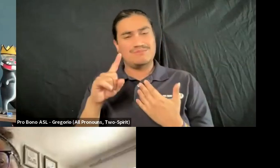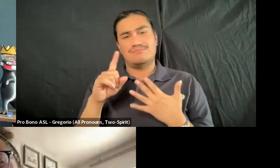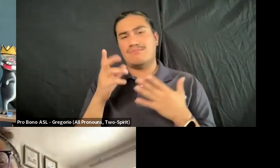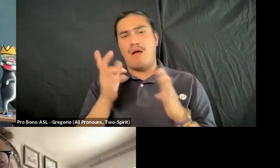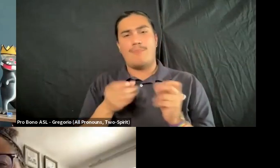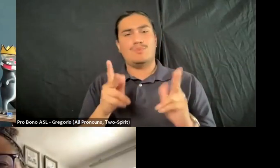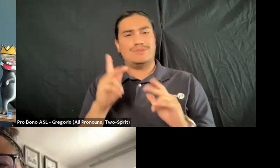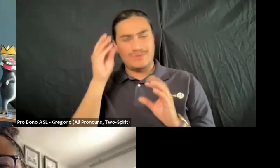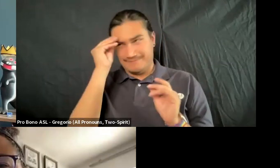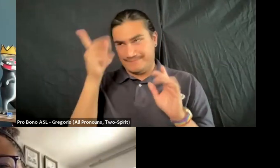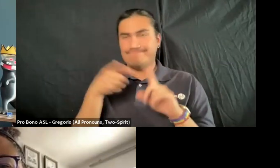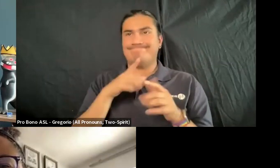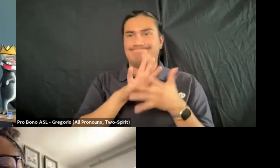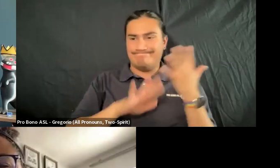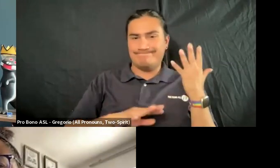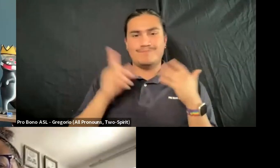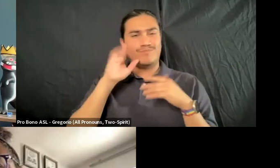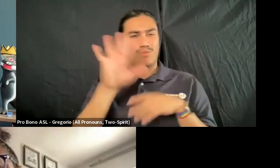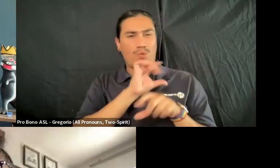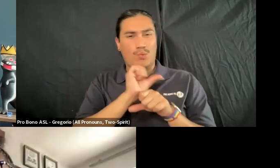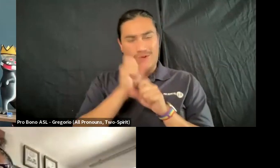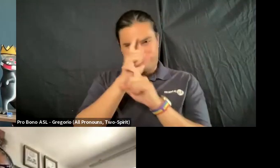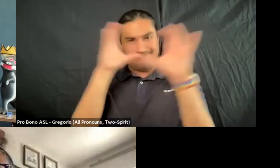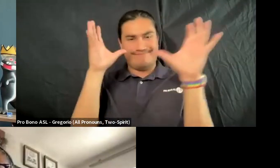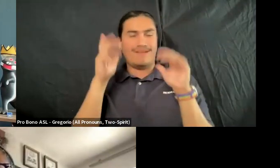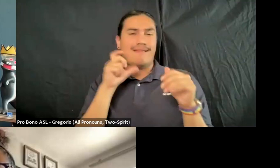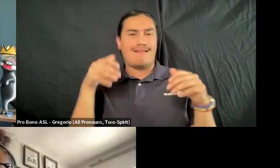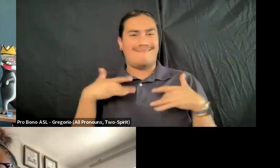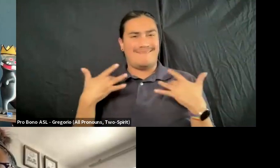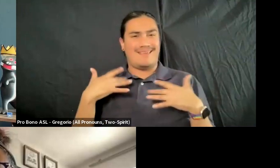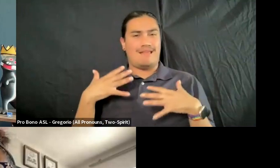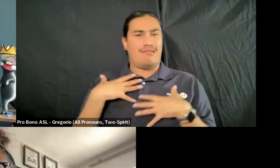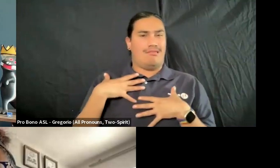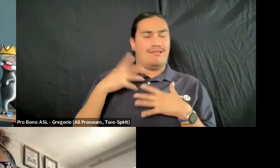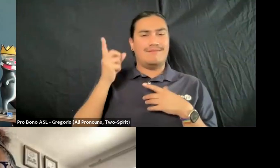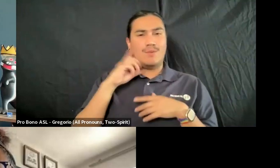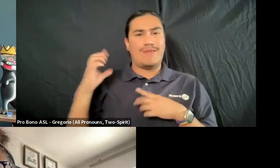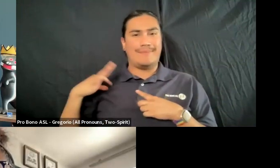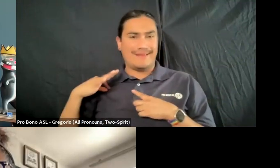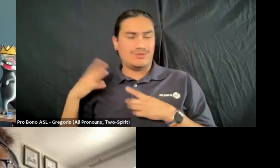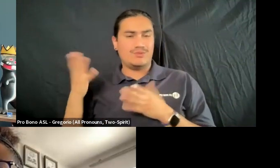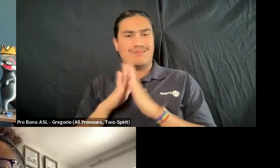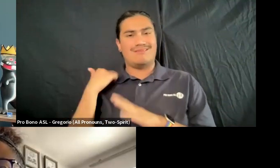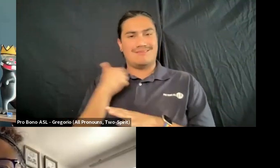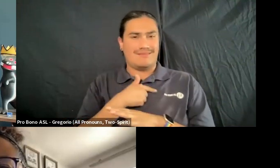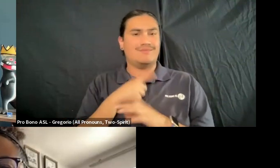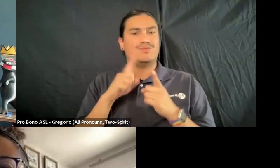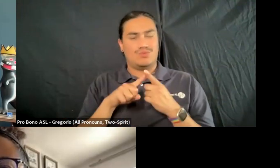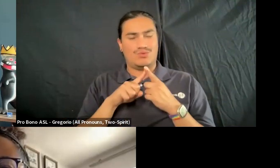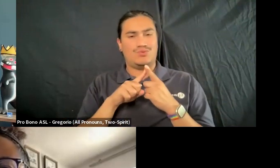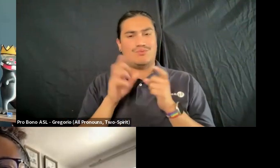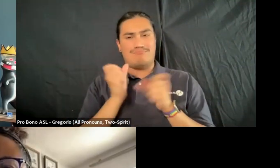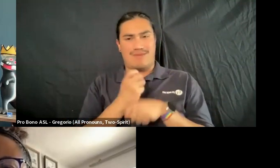specific with your work and hopefully not dread these applications, which always ask us to distill our work into these easily